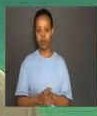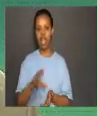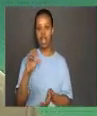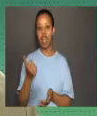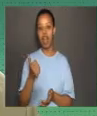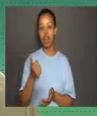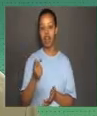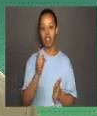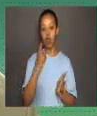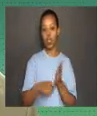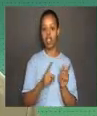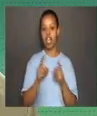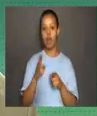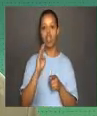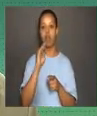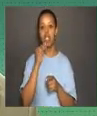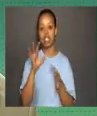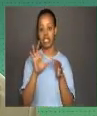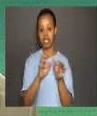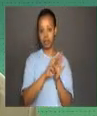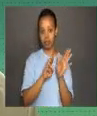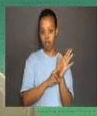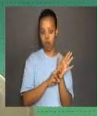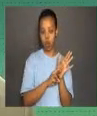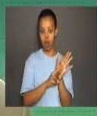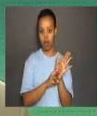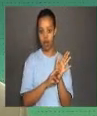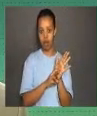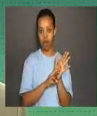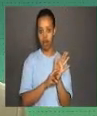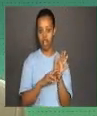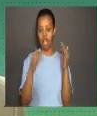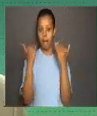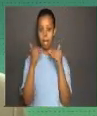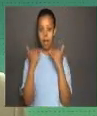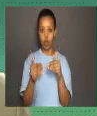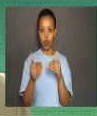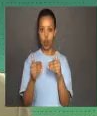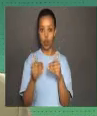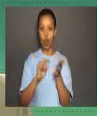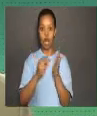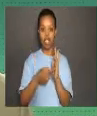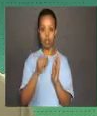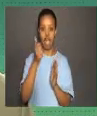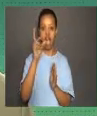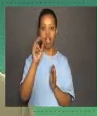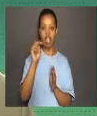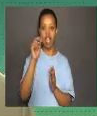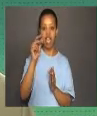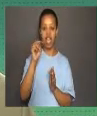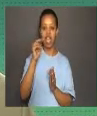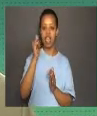Another result of the base pairing rule is that the amount of adenine in a